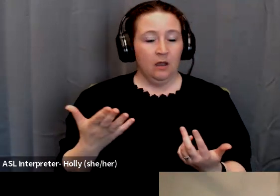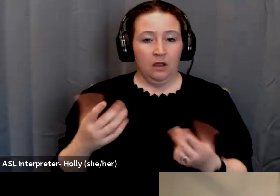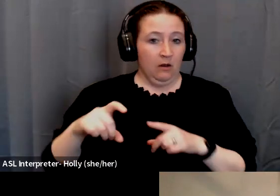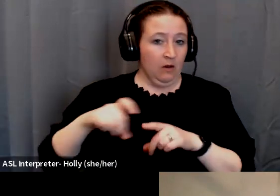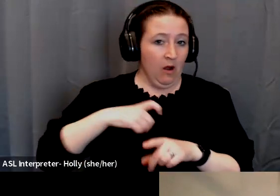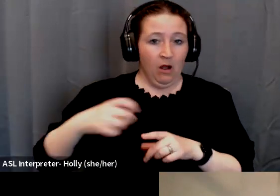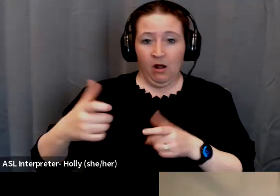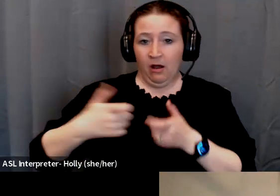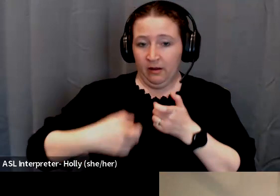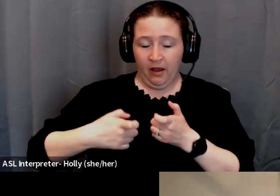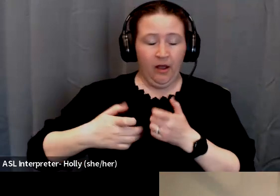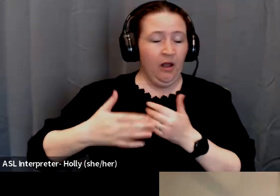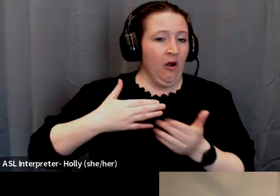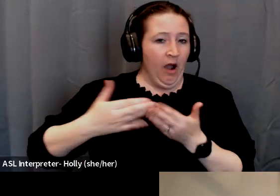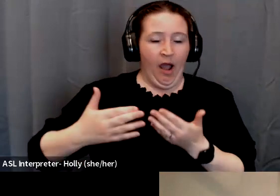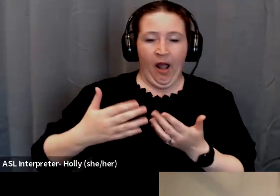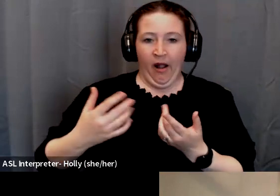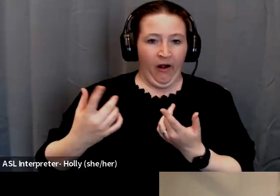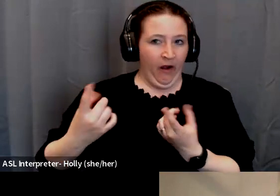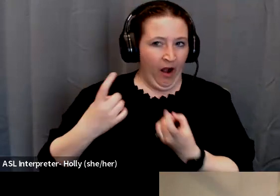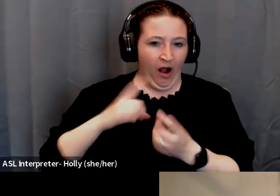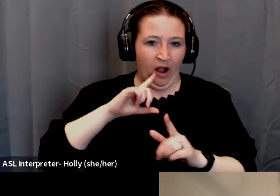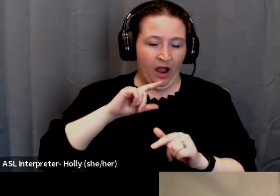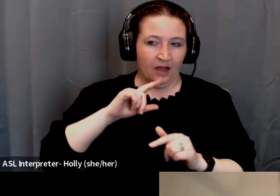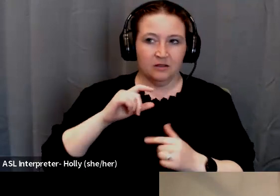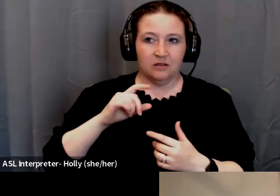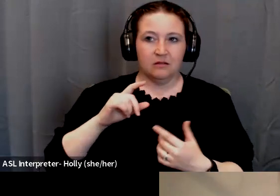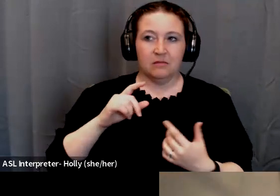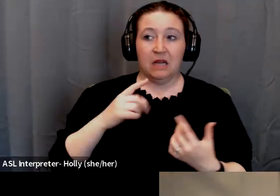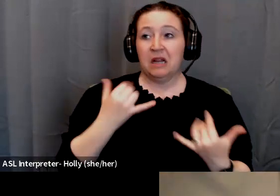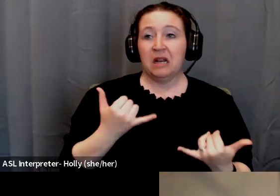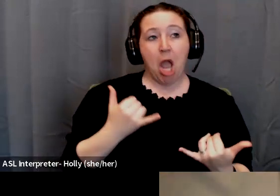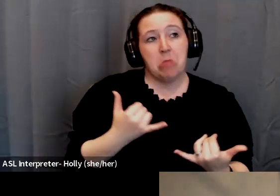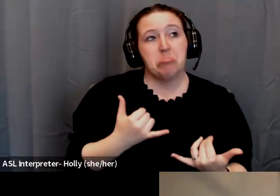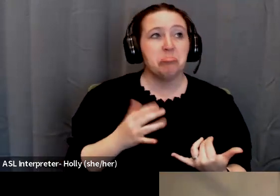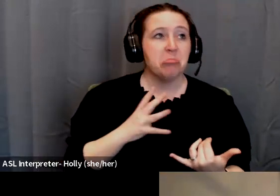texts, whatever, and answer whatever questions that you didn't have today, but that you might have